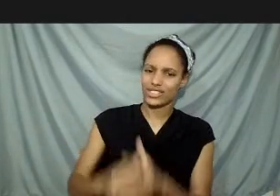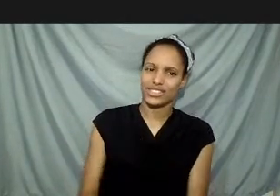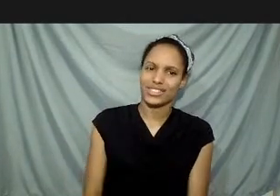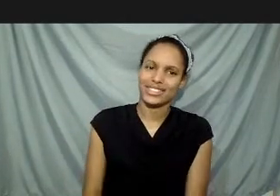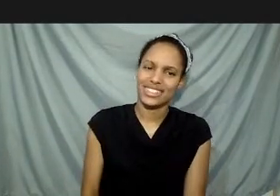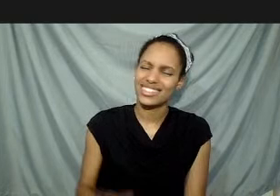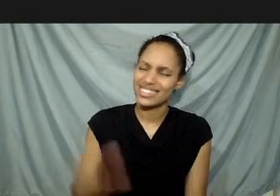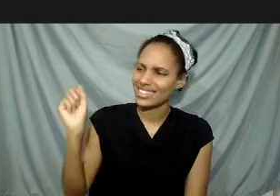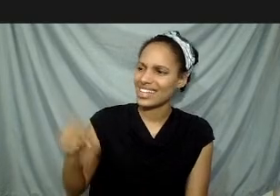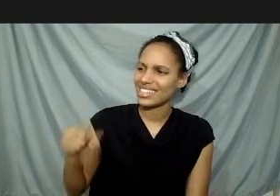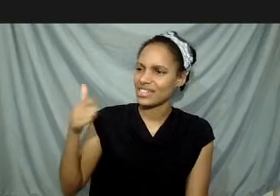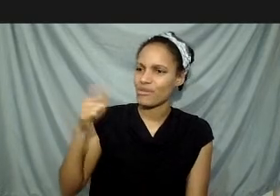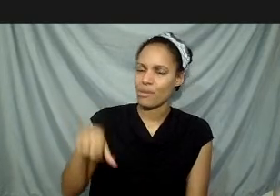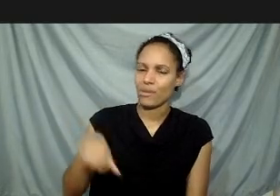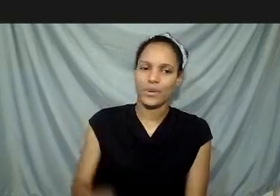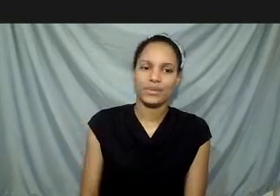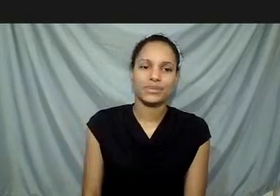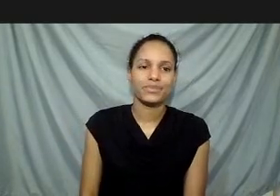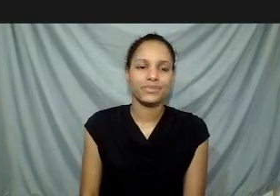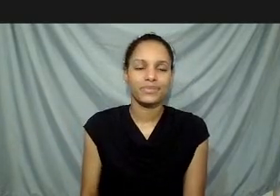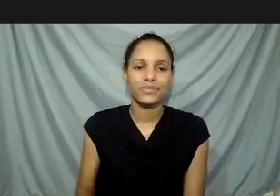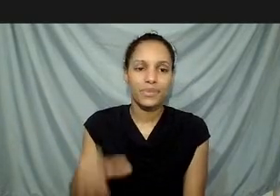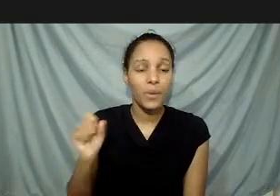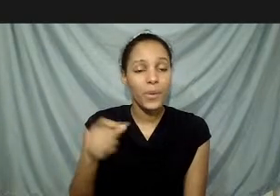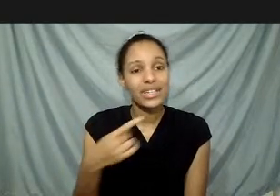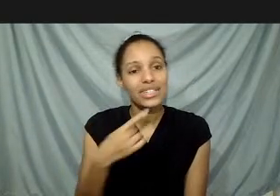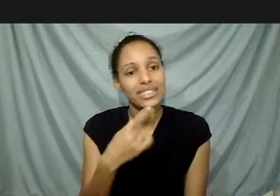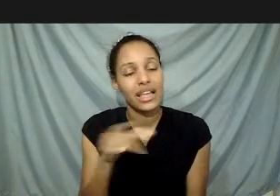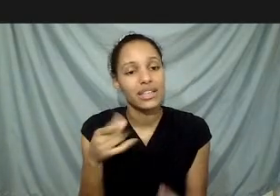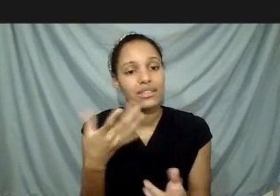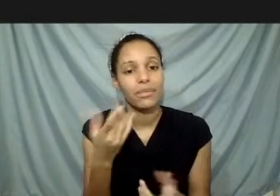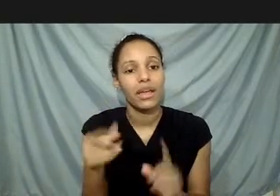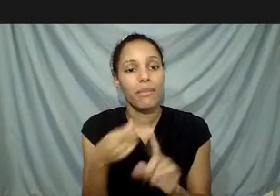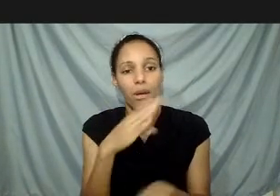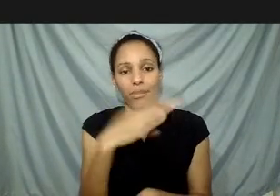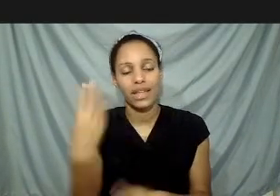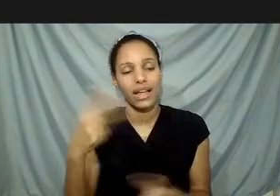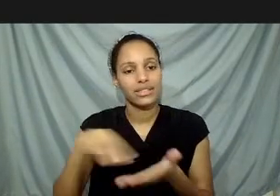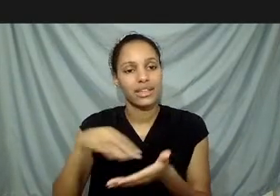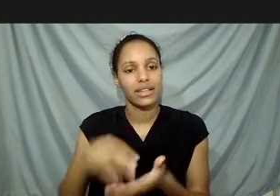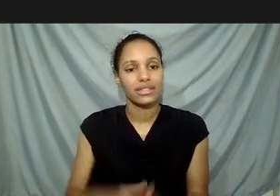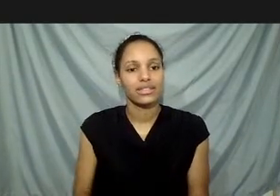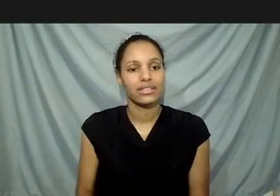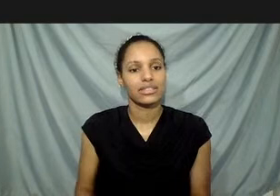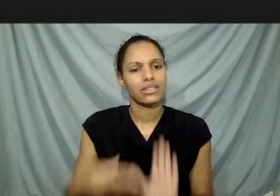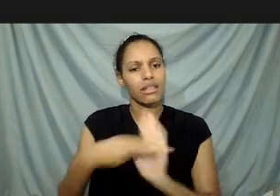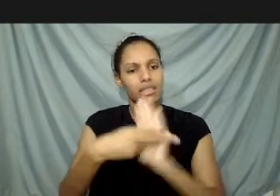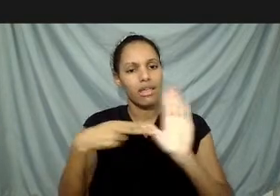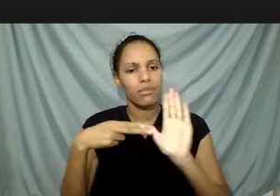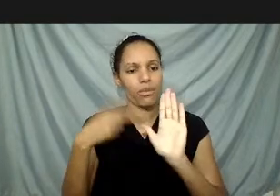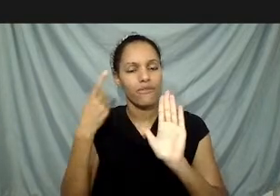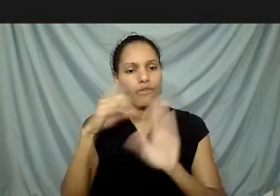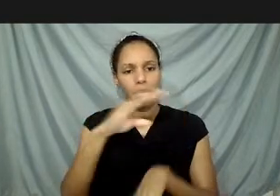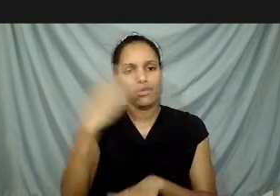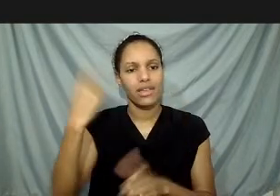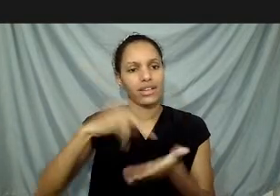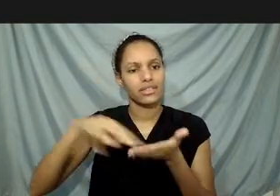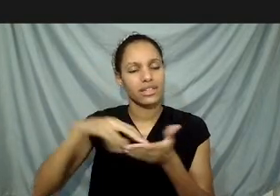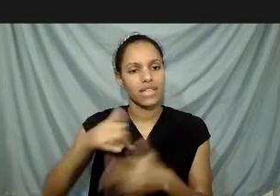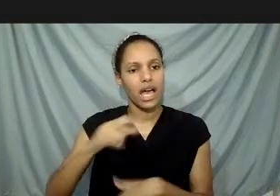Absolutely. You know, I wanted to say something about Black dance, the label of Black dance. I